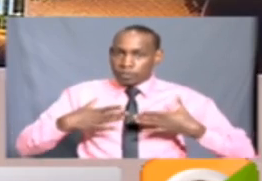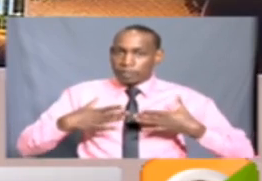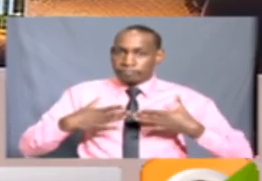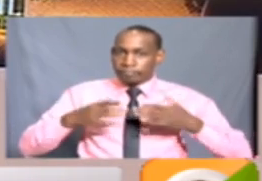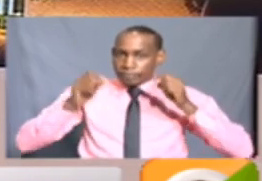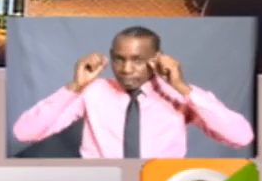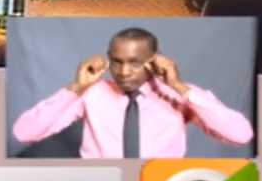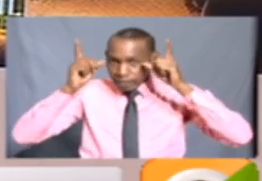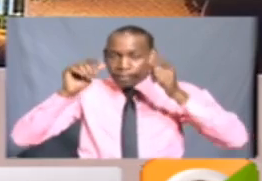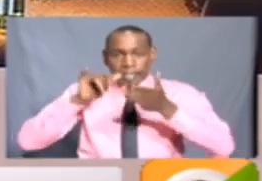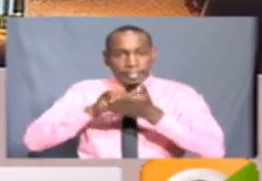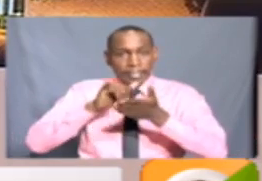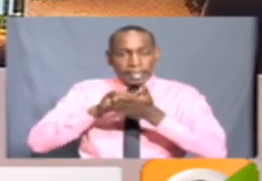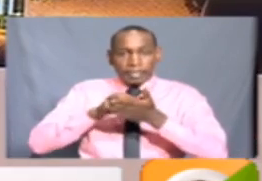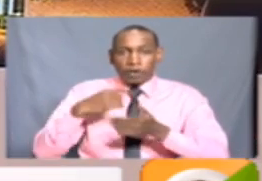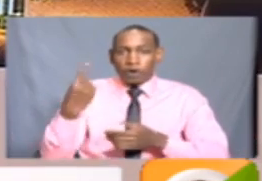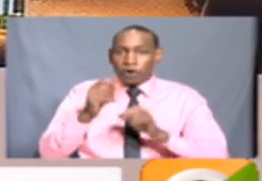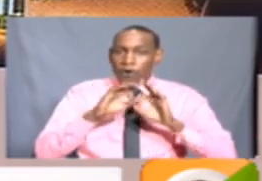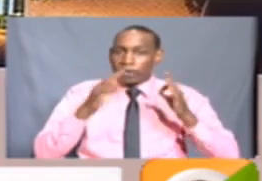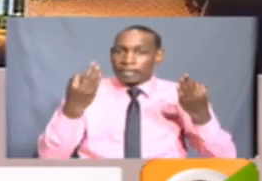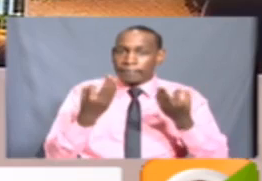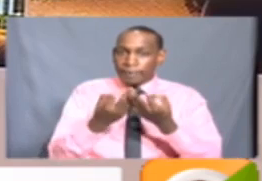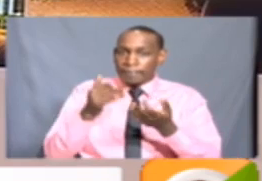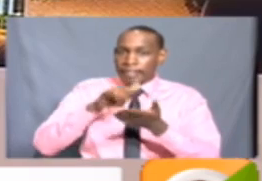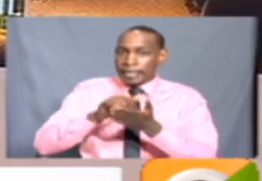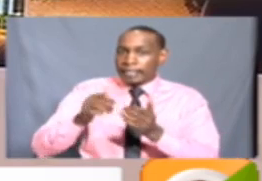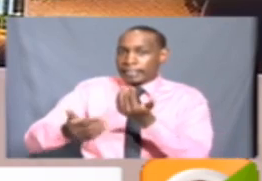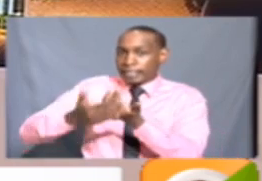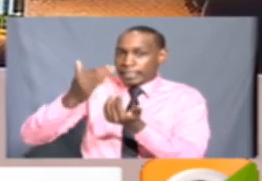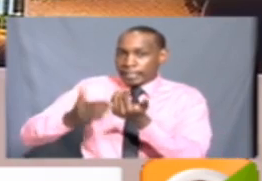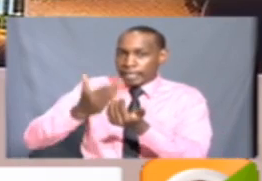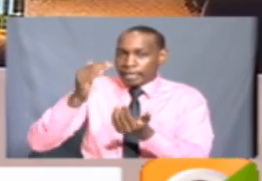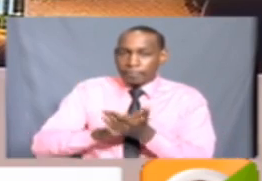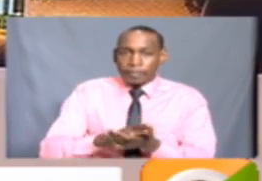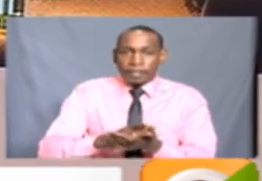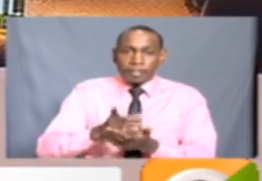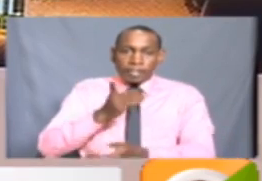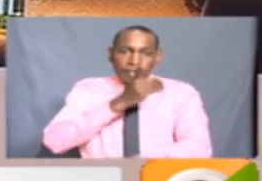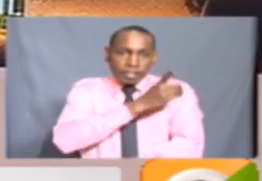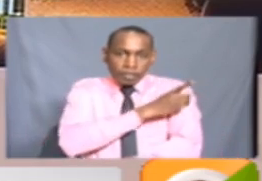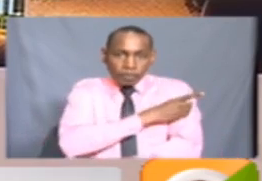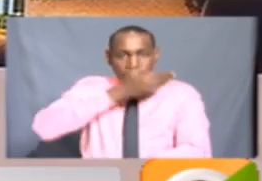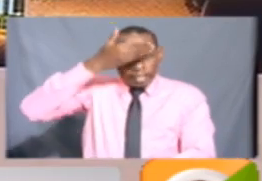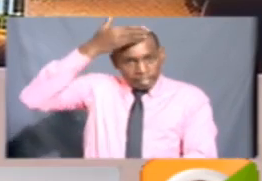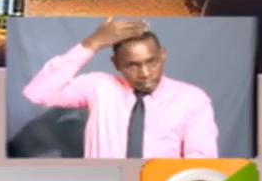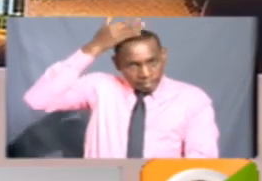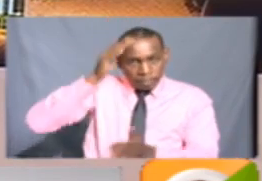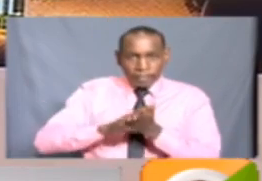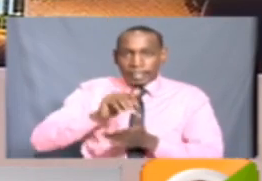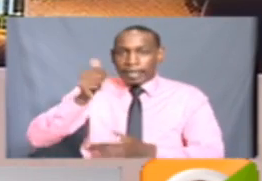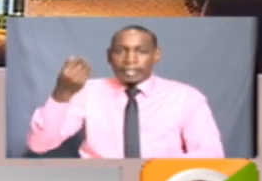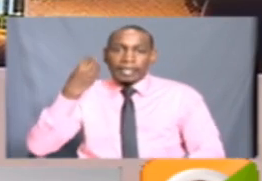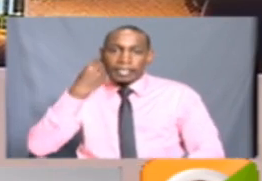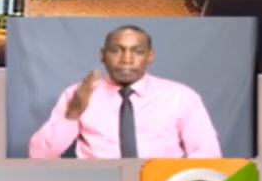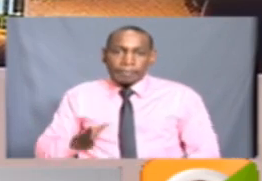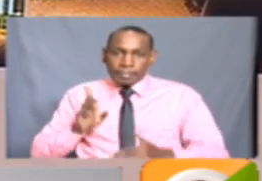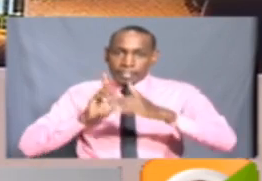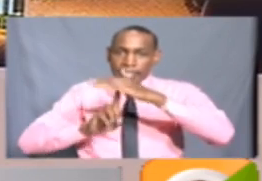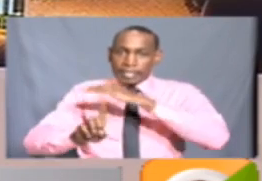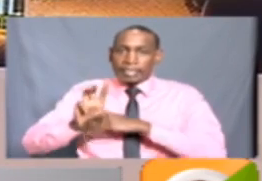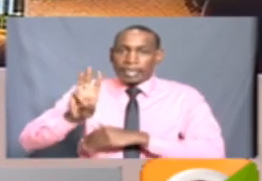reality that the only family left behind for you are doctors, nurses, and fellow patients in